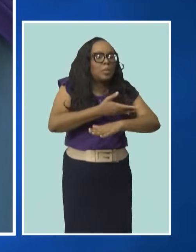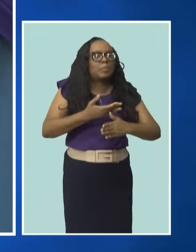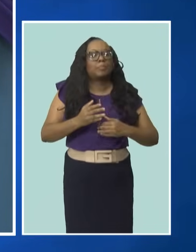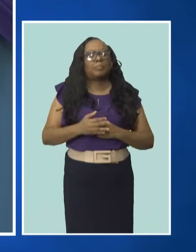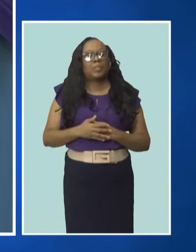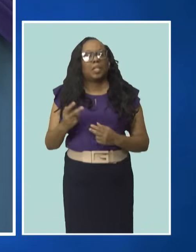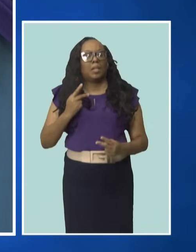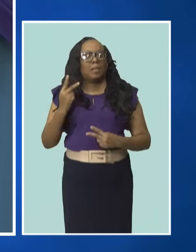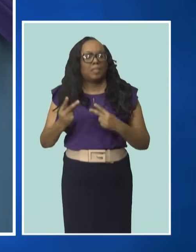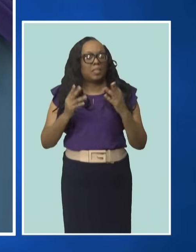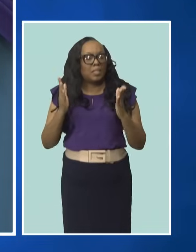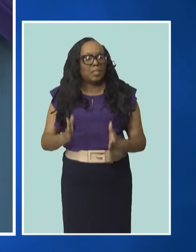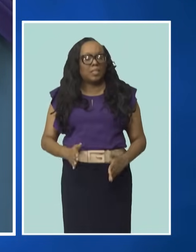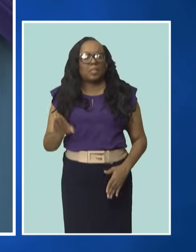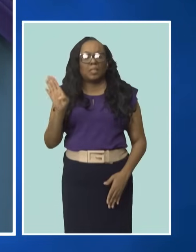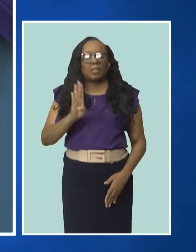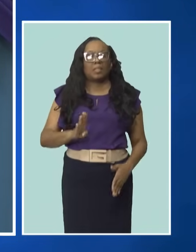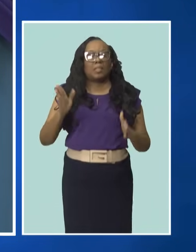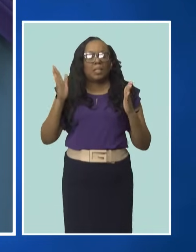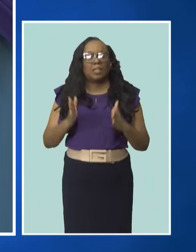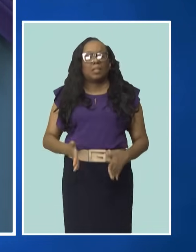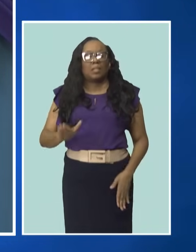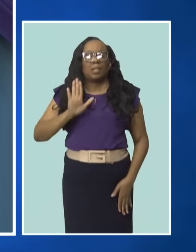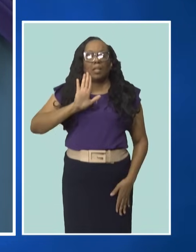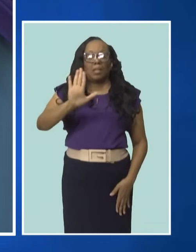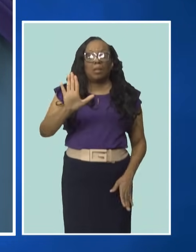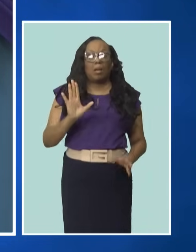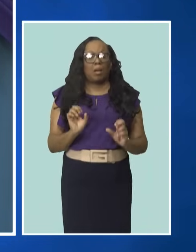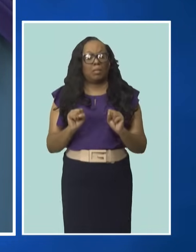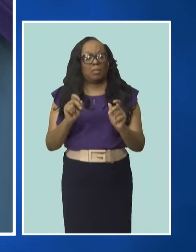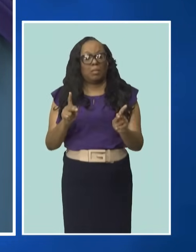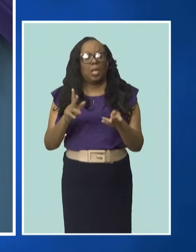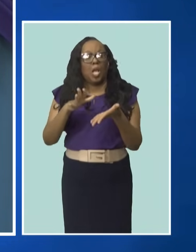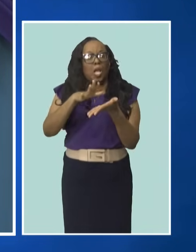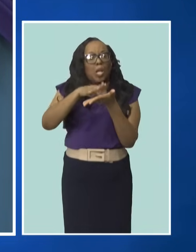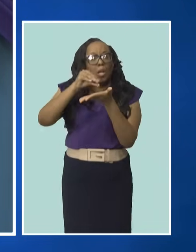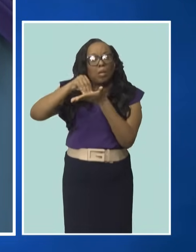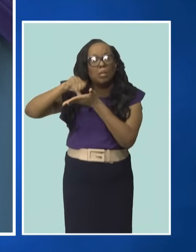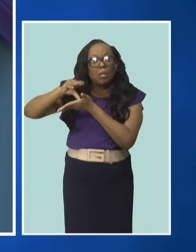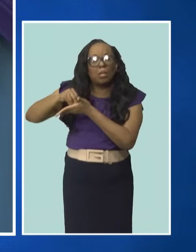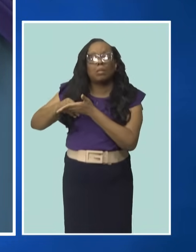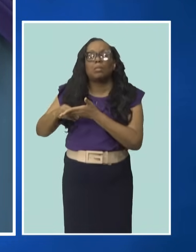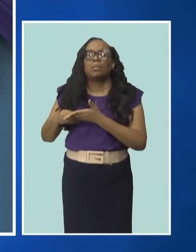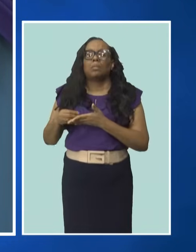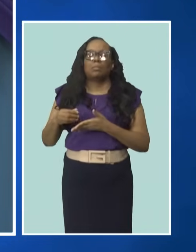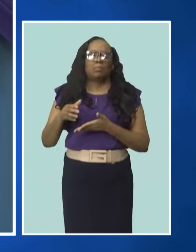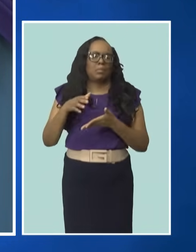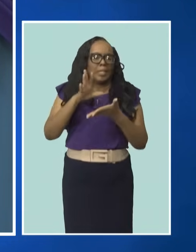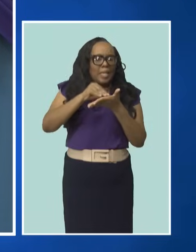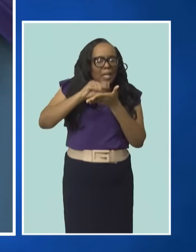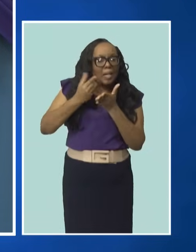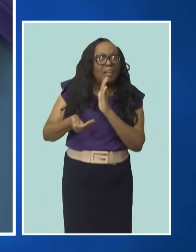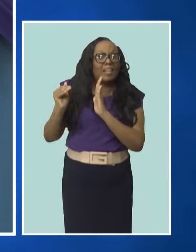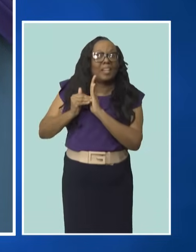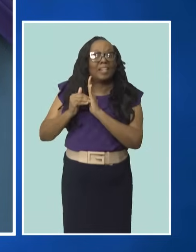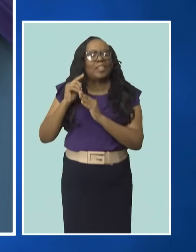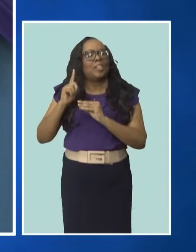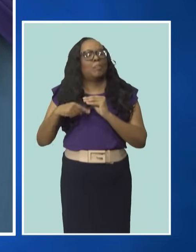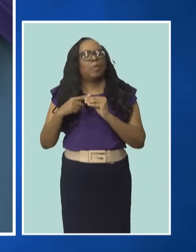Visitors and locals alike, this is your opportunity to learn and relearn the rich heritage of St.